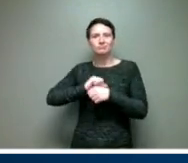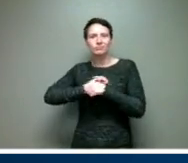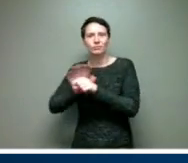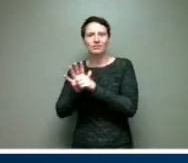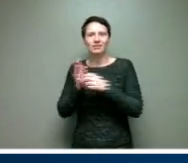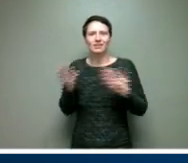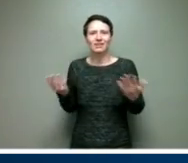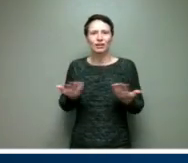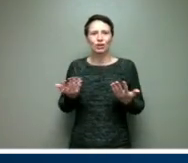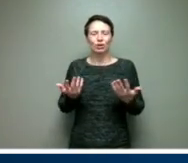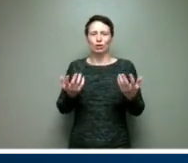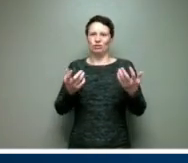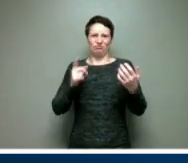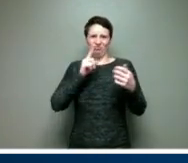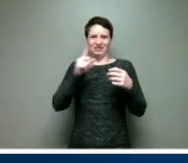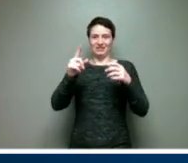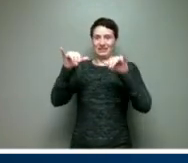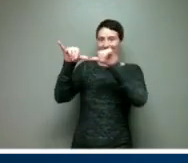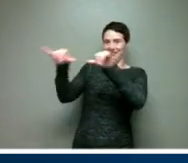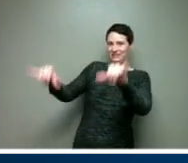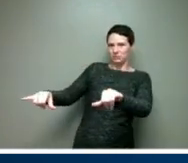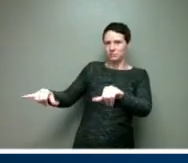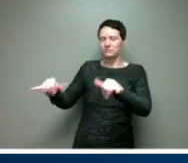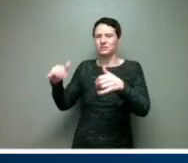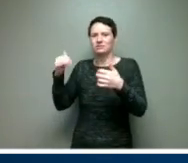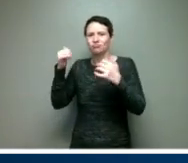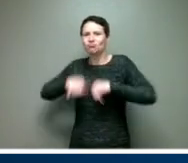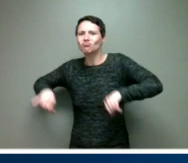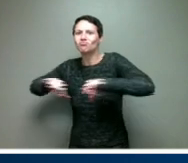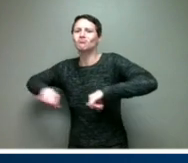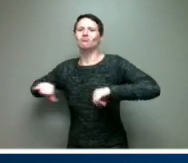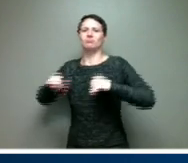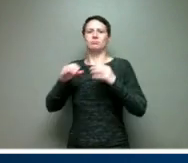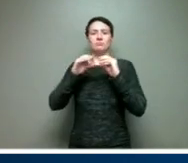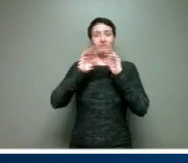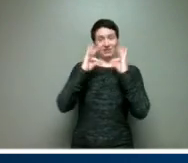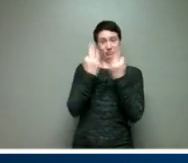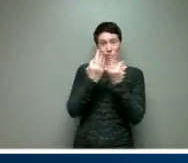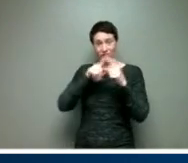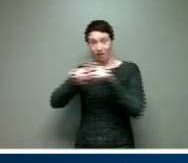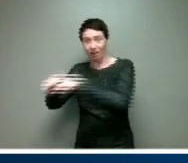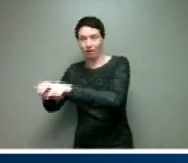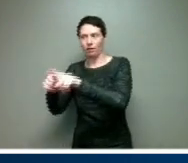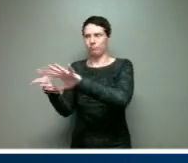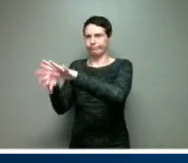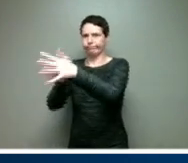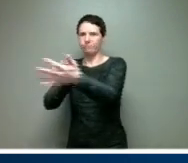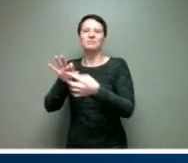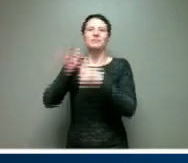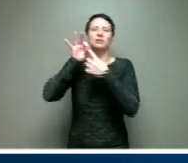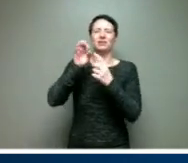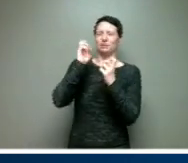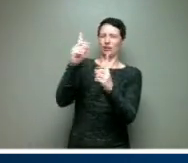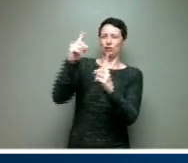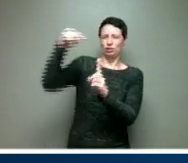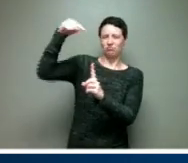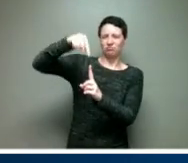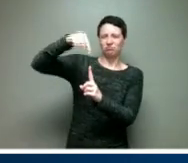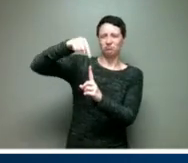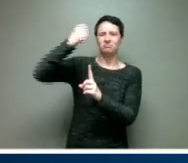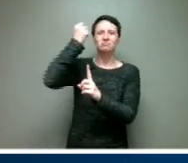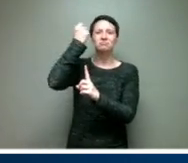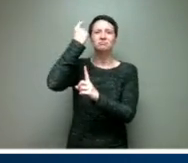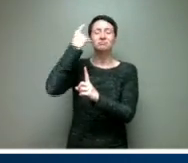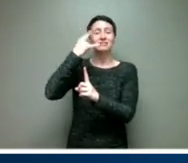our systems that families rely on. But I think especially with education, not only is it taking kids out of